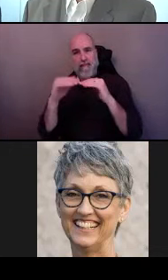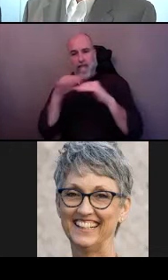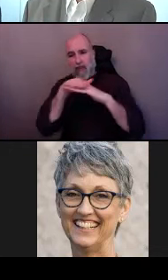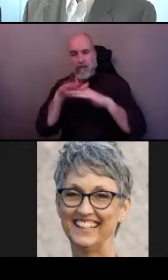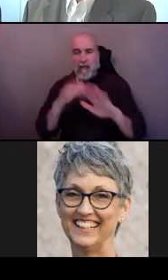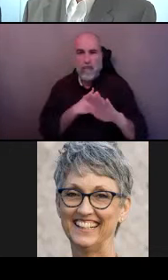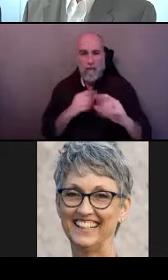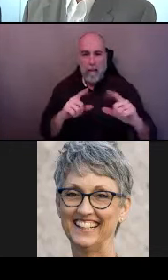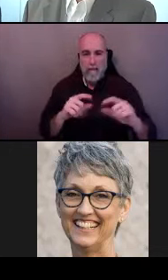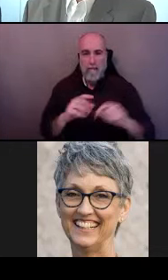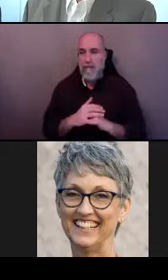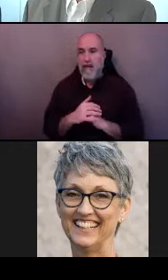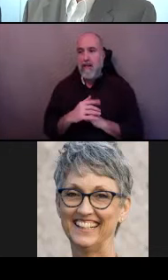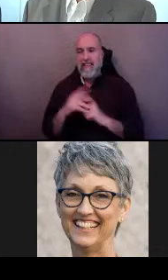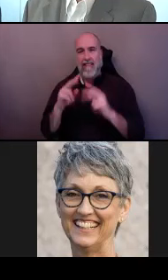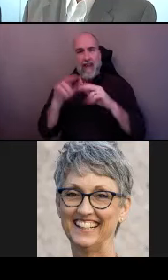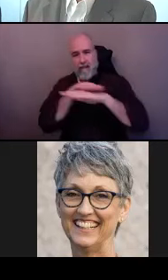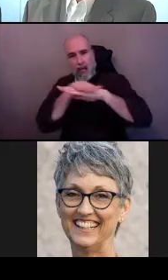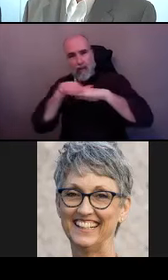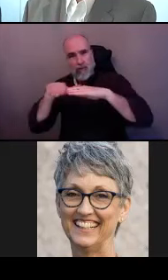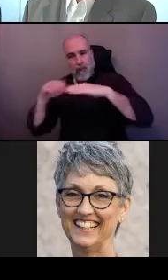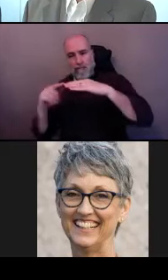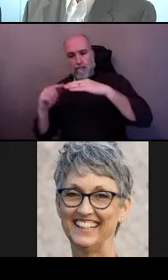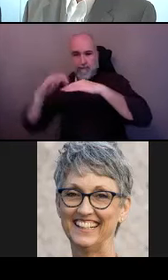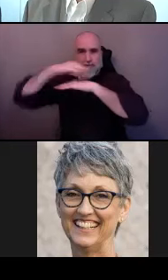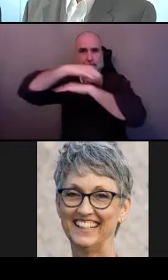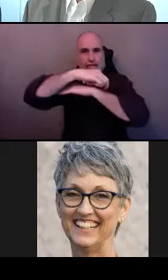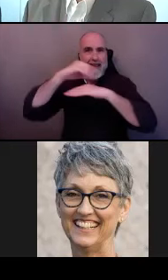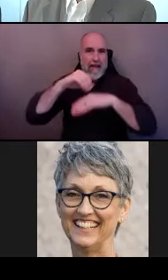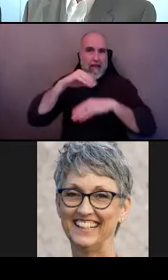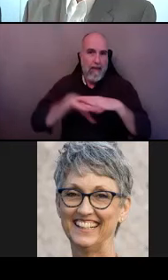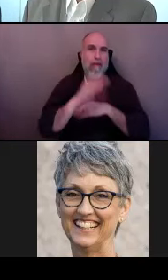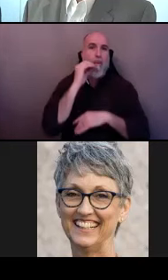Apologies. Very flush transition inside the home, into the home.